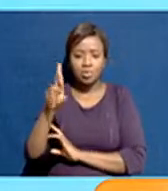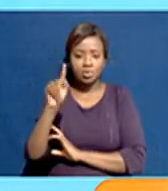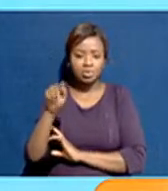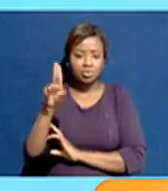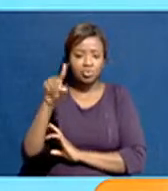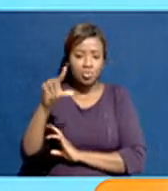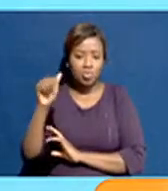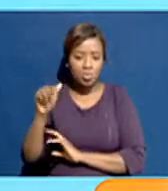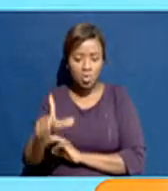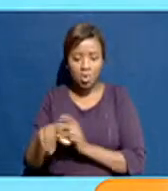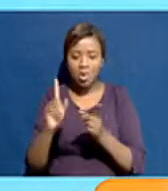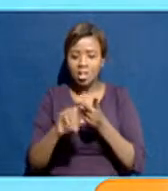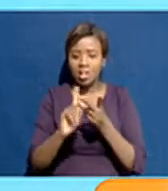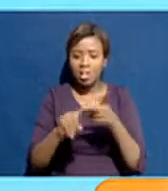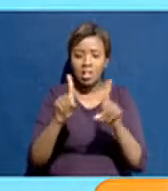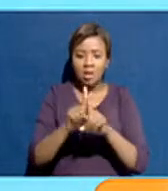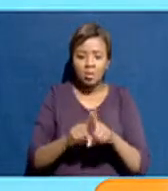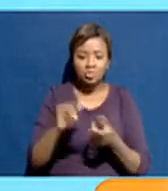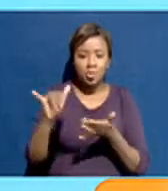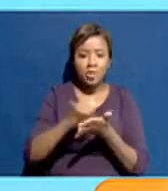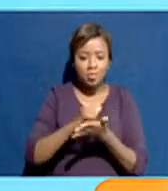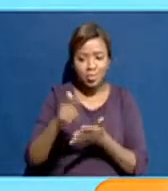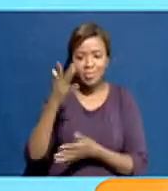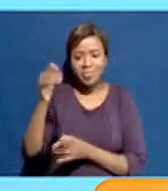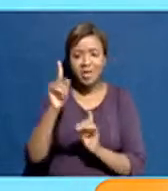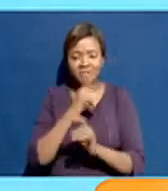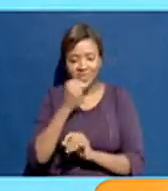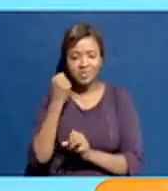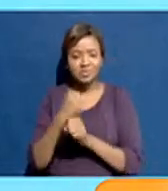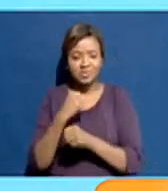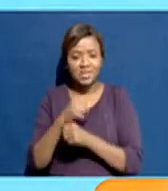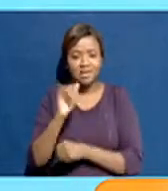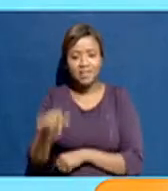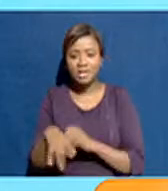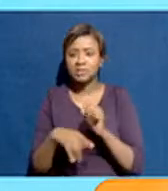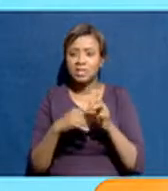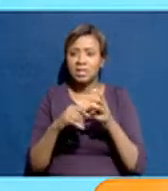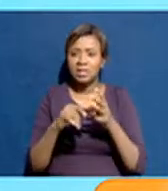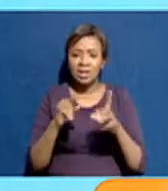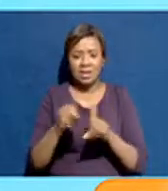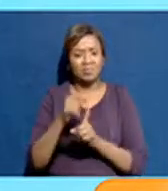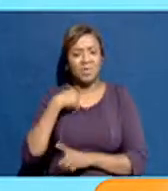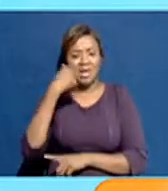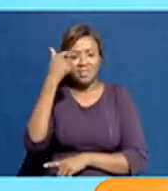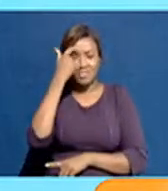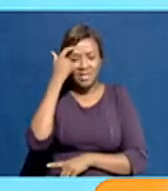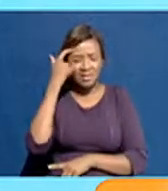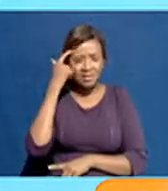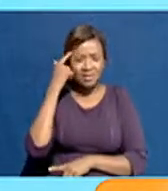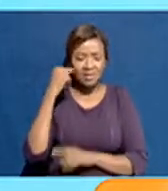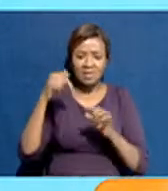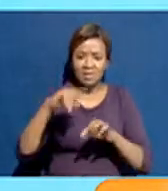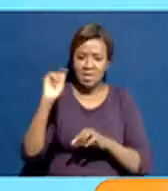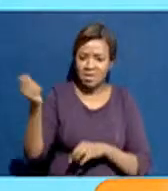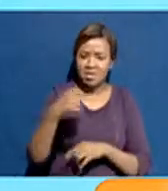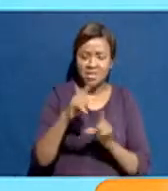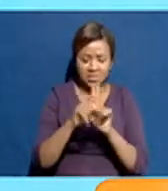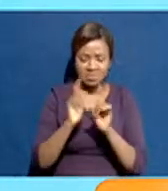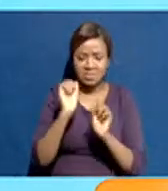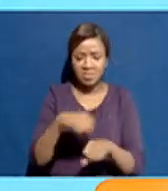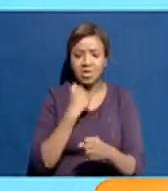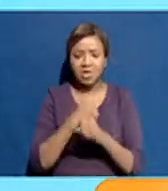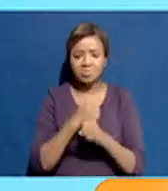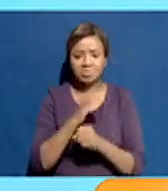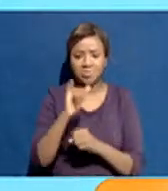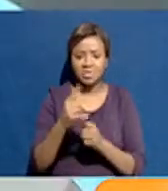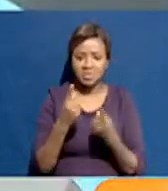has done that. So I think here in Kenya also, we can do that and we can fight together. Okay. Thank you. Dr.